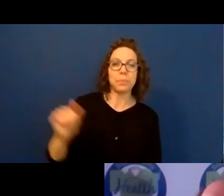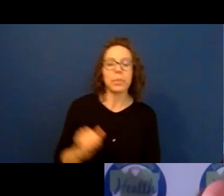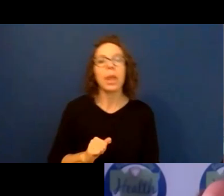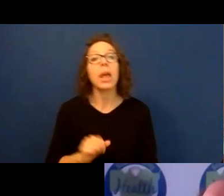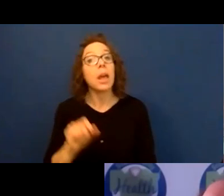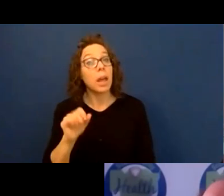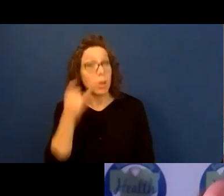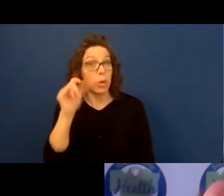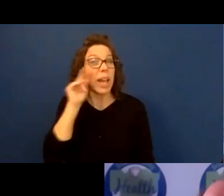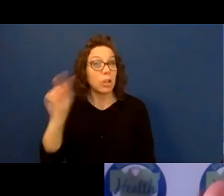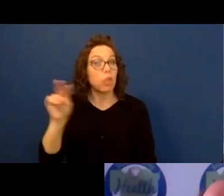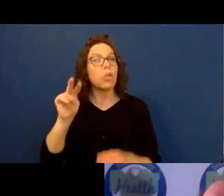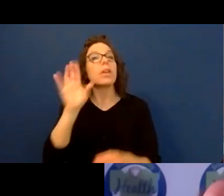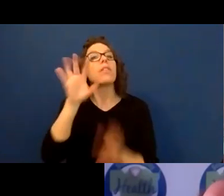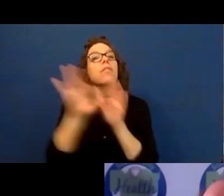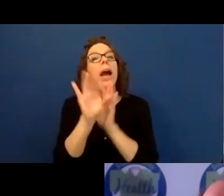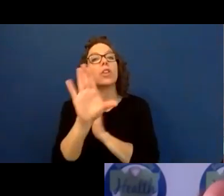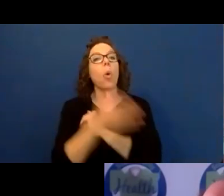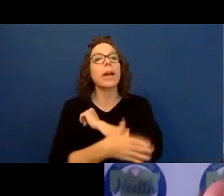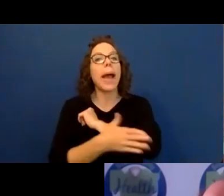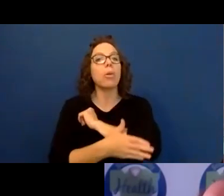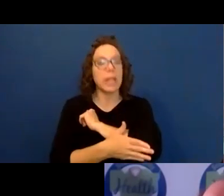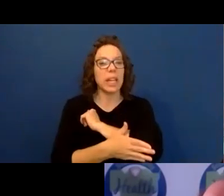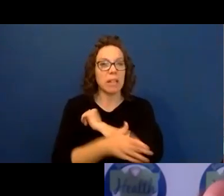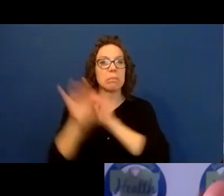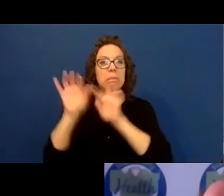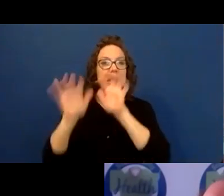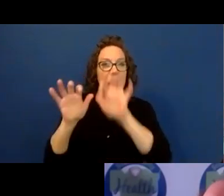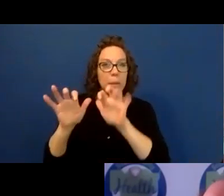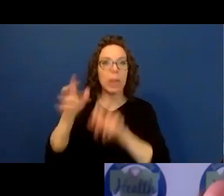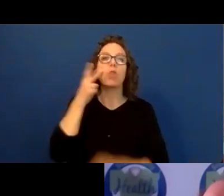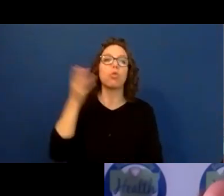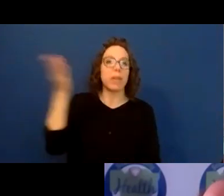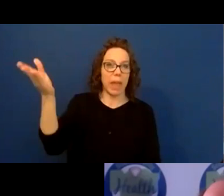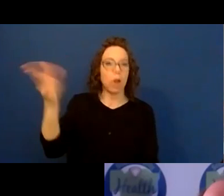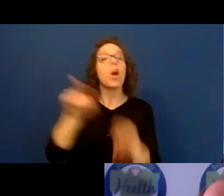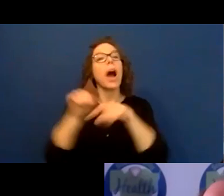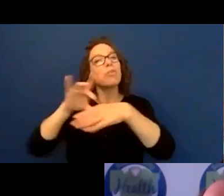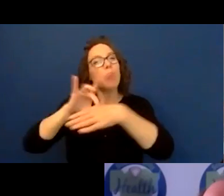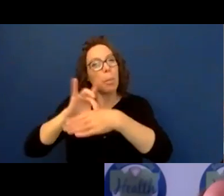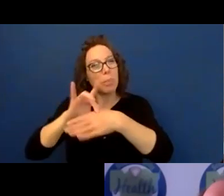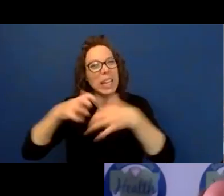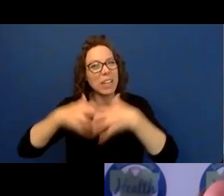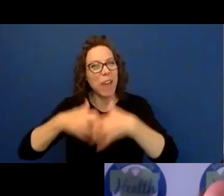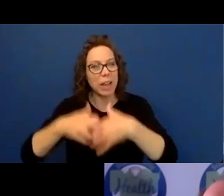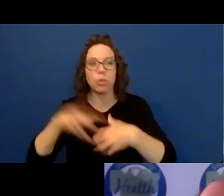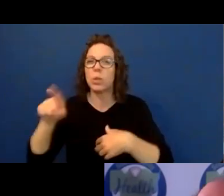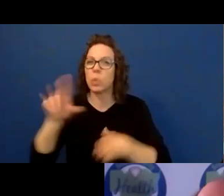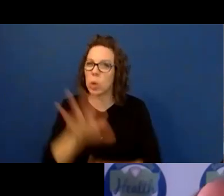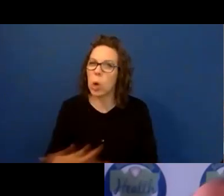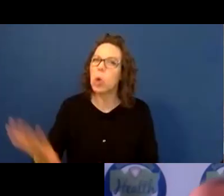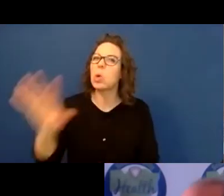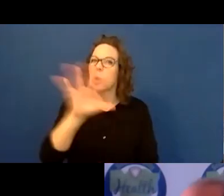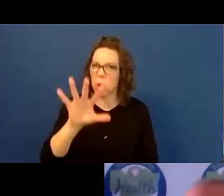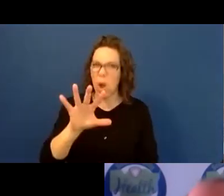And you can search by county for those. And since the meatpacking plants have been an issue across the country, we